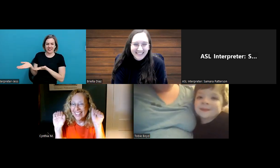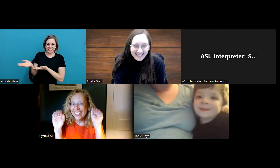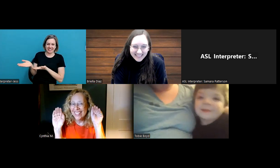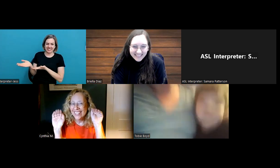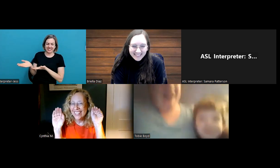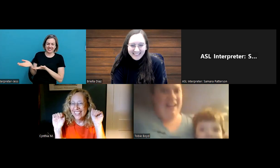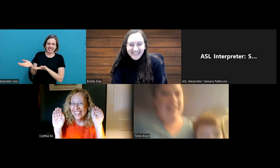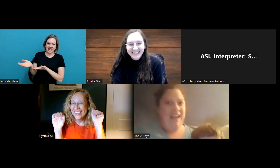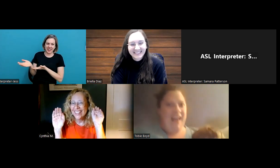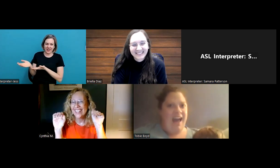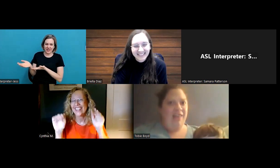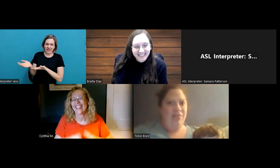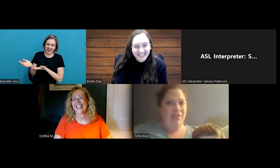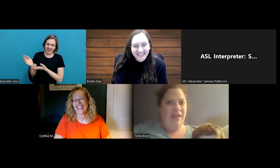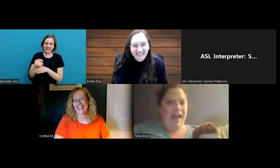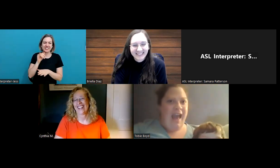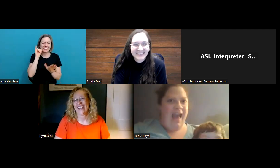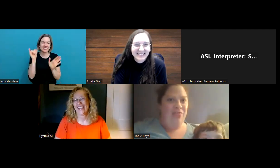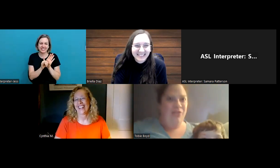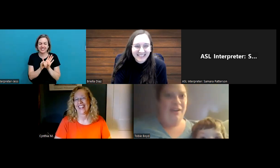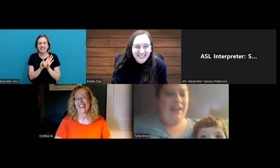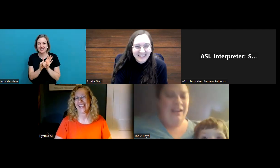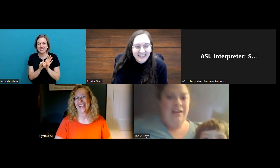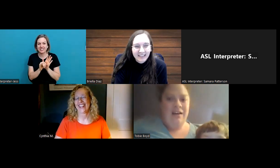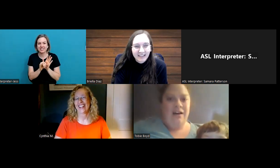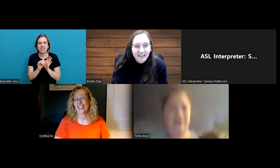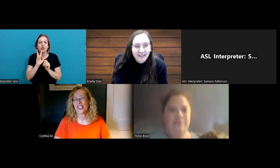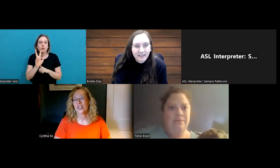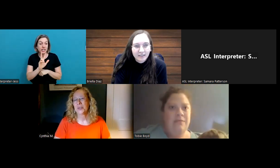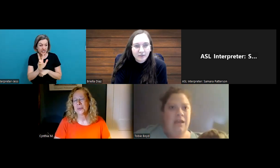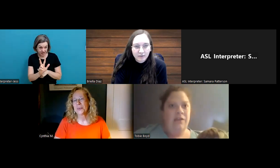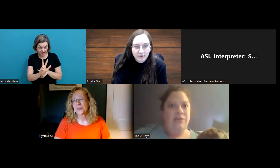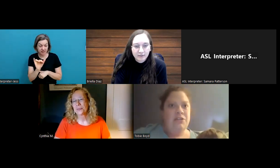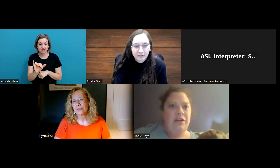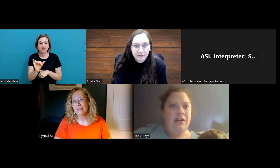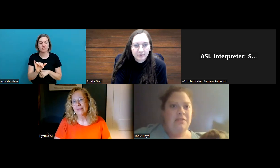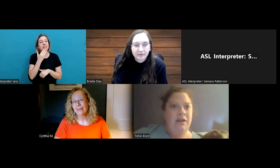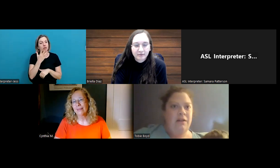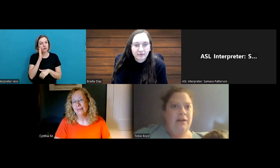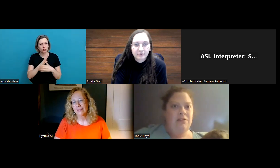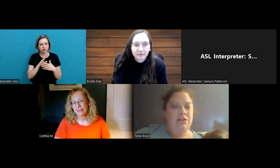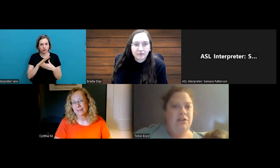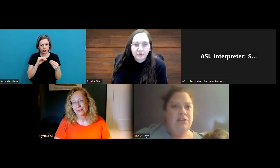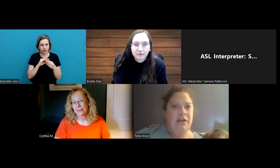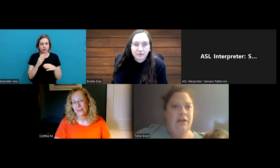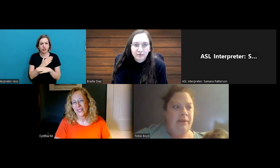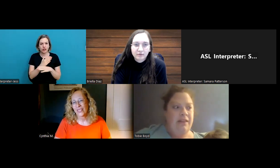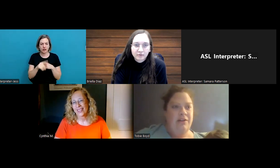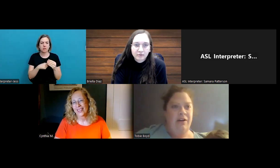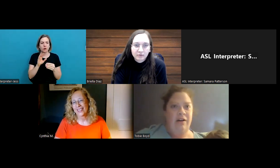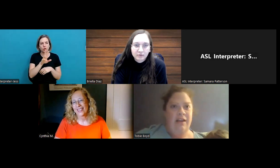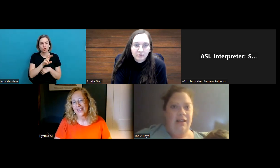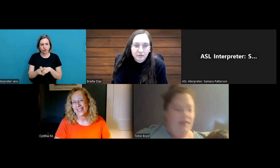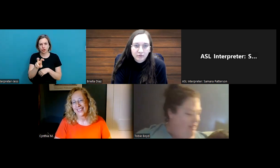being identified Hello. at 3. Thank you for sharing as well about your journey with